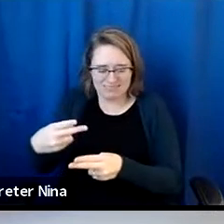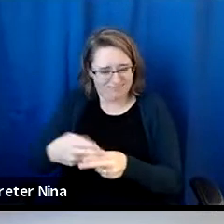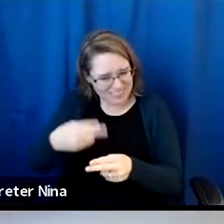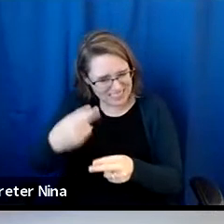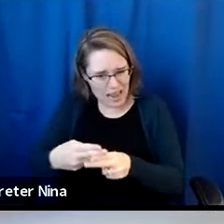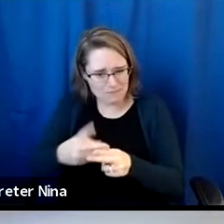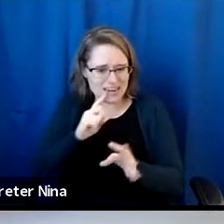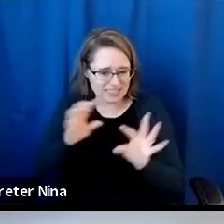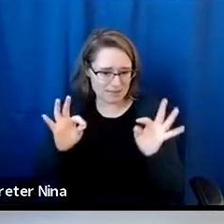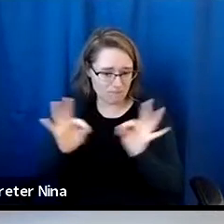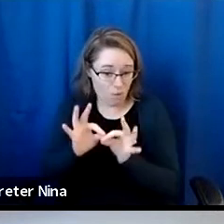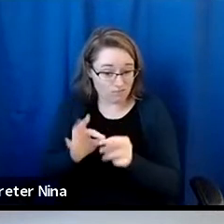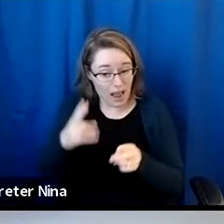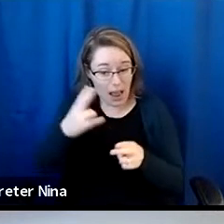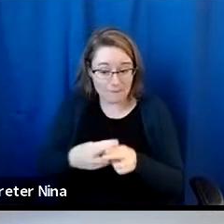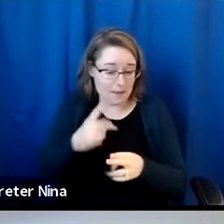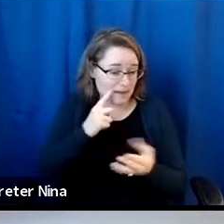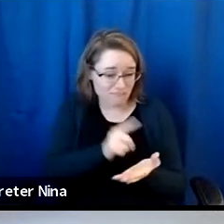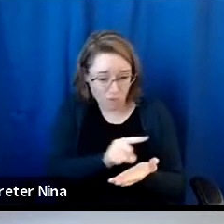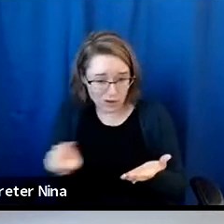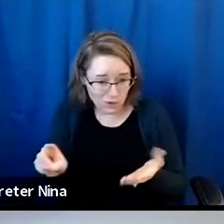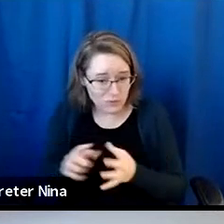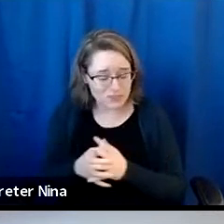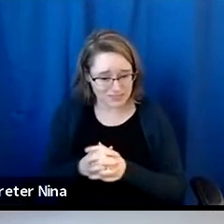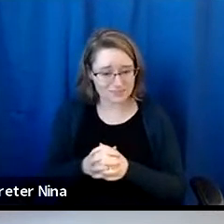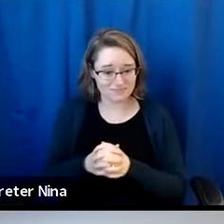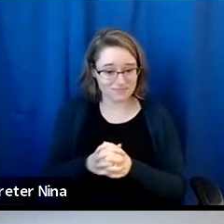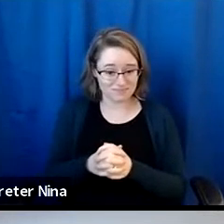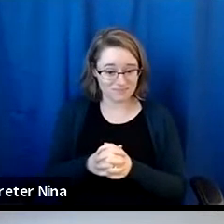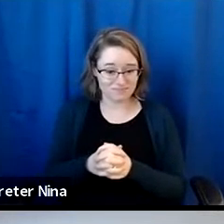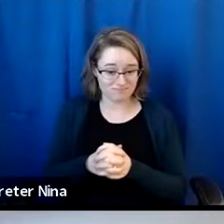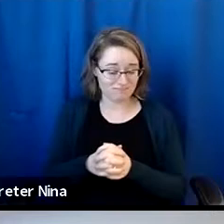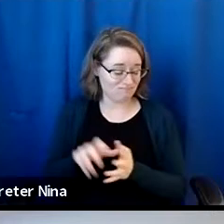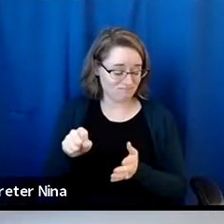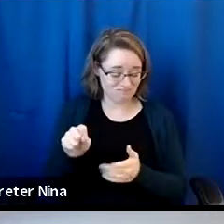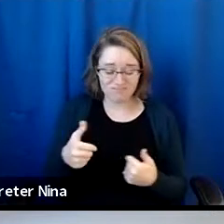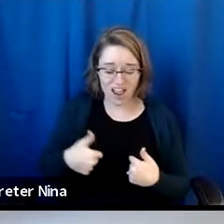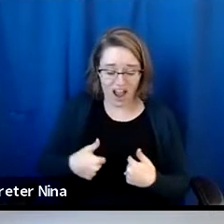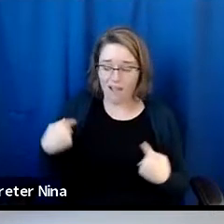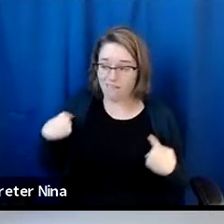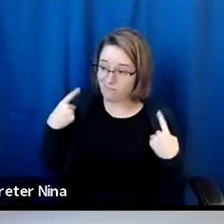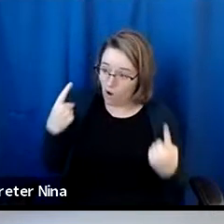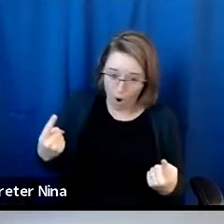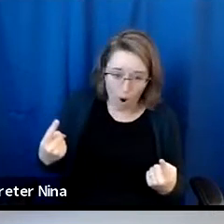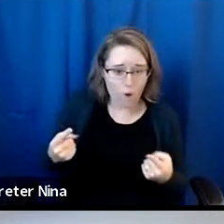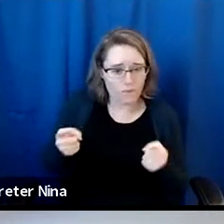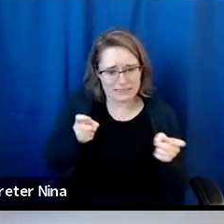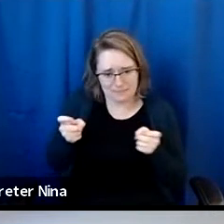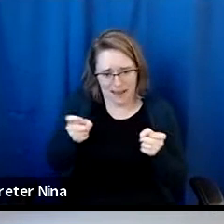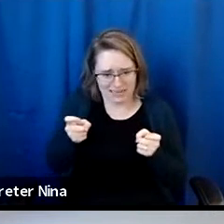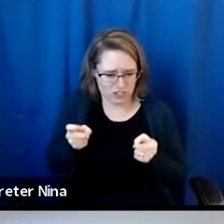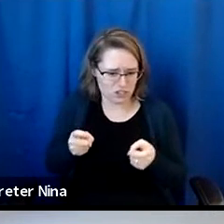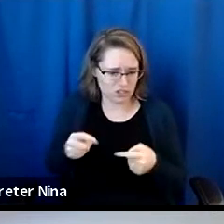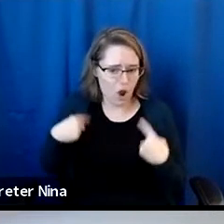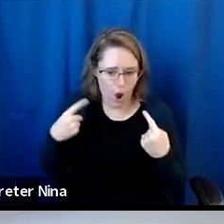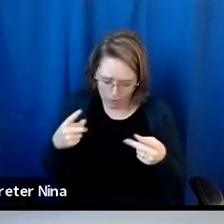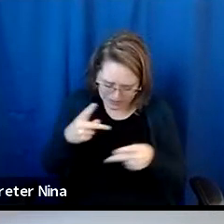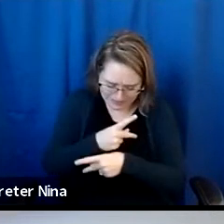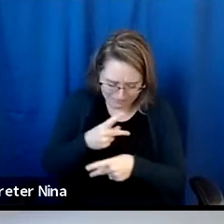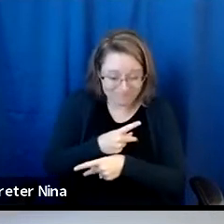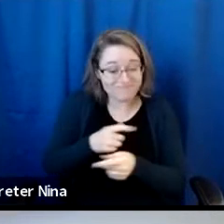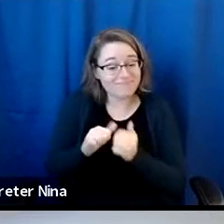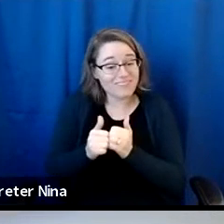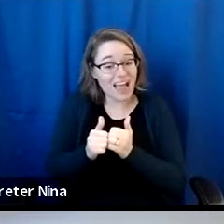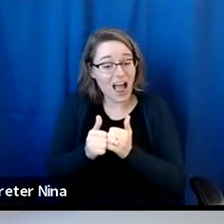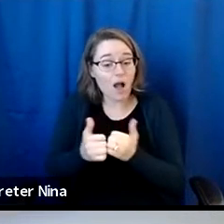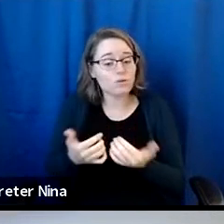important. So I'm naming it for anybody out there. It is something that I have always had to manage and navigate. And the way I've done it is,